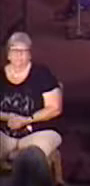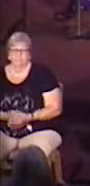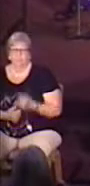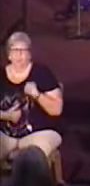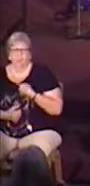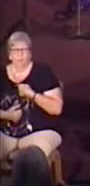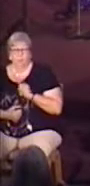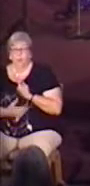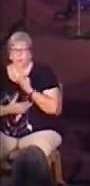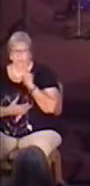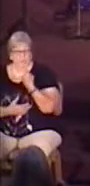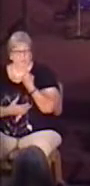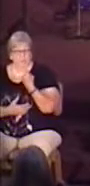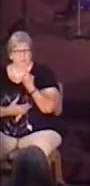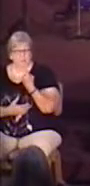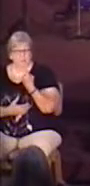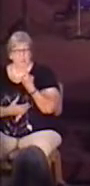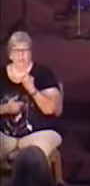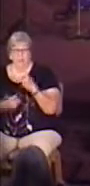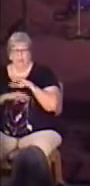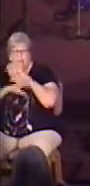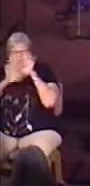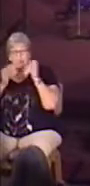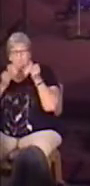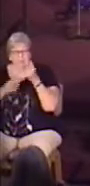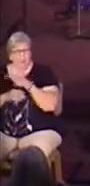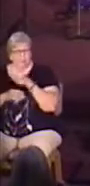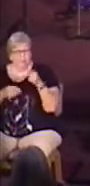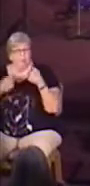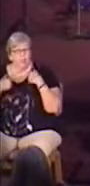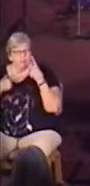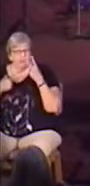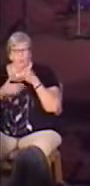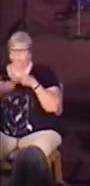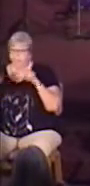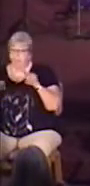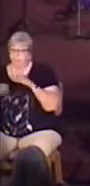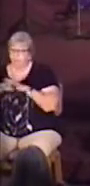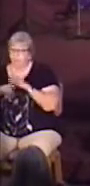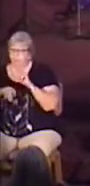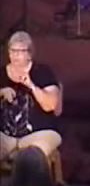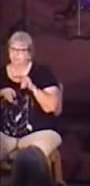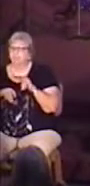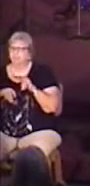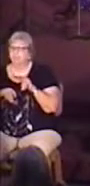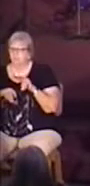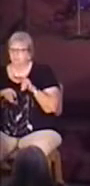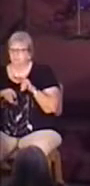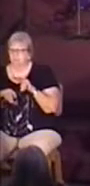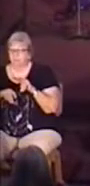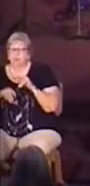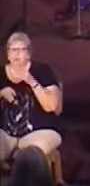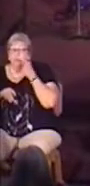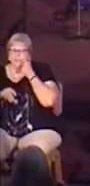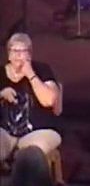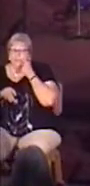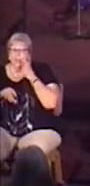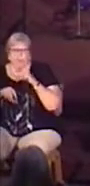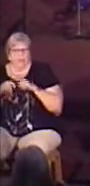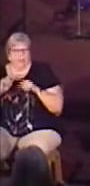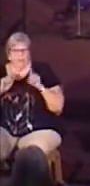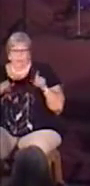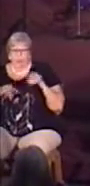We are one. And obviously, many of you have seen what's happened on the TV recently, and we are not going to get into a big